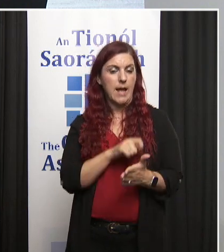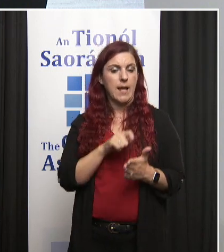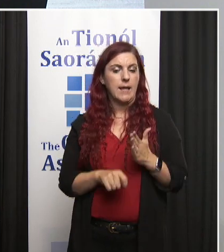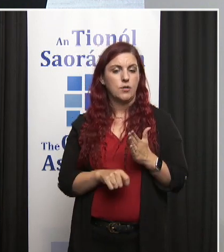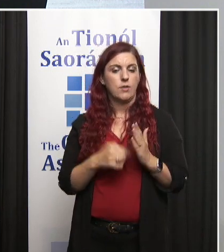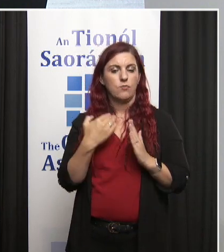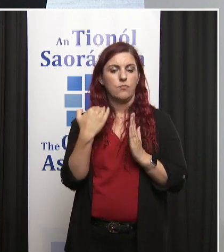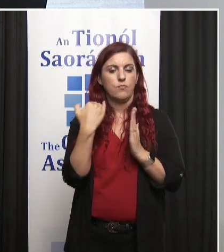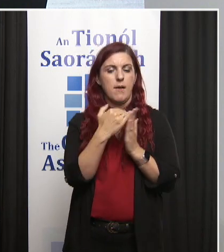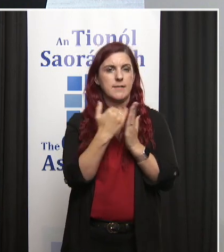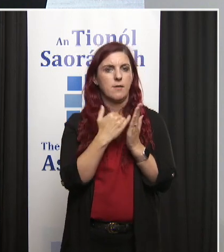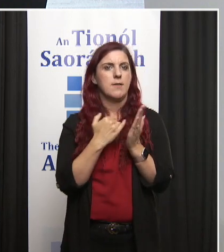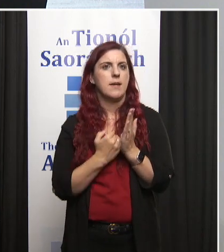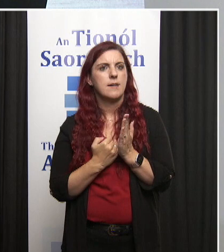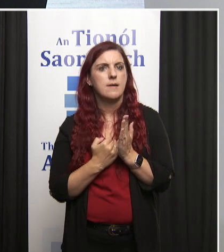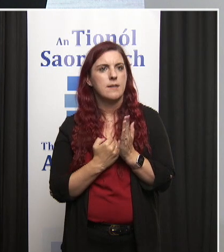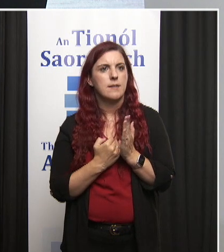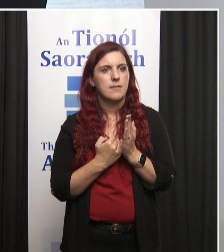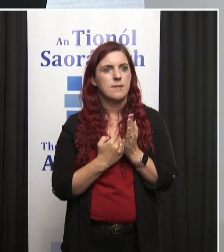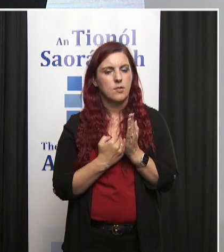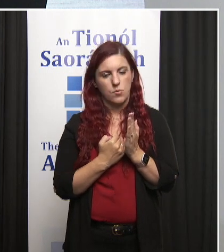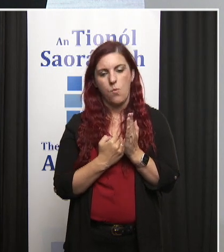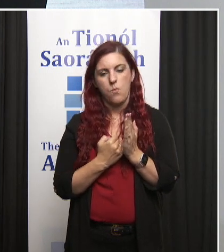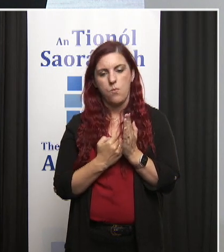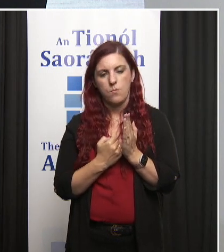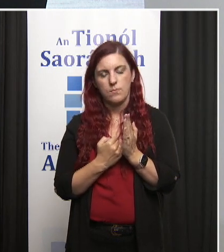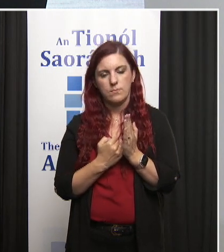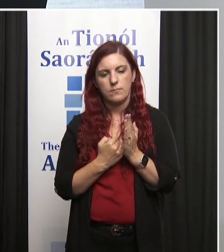the DEM should be aligned to councillor election criteria,